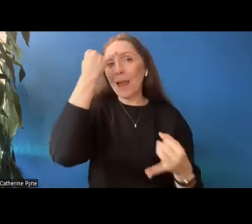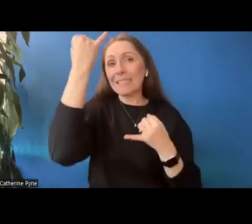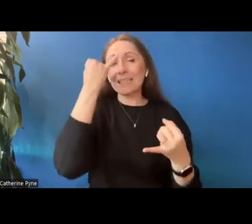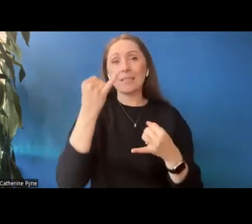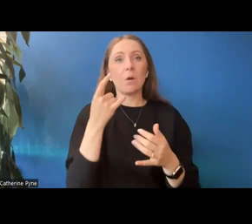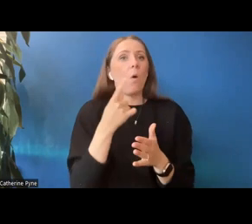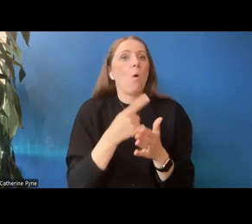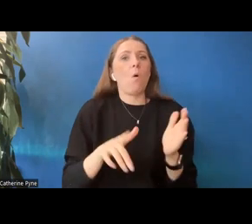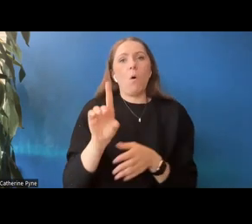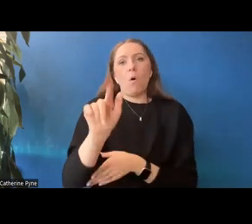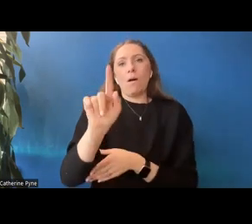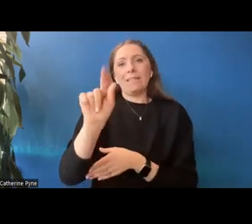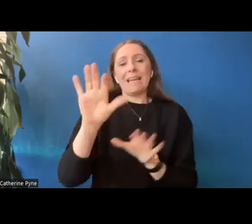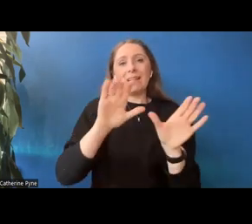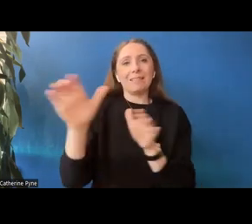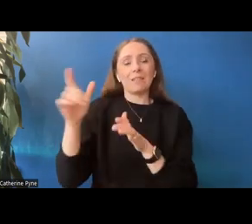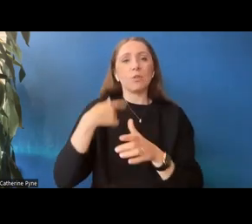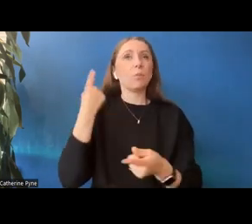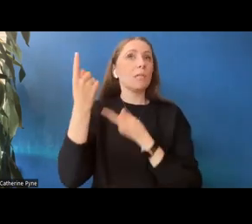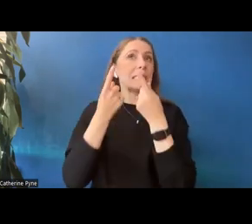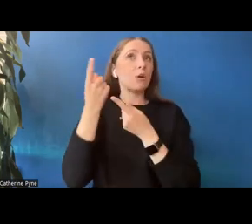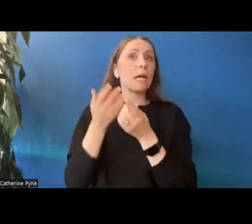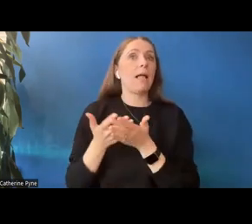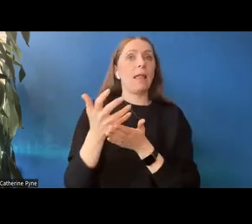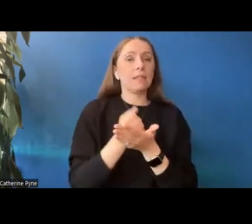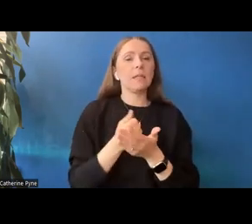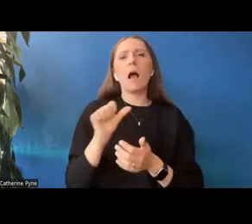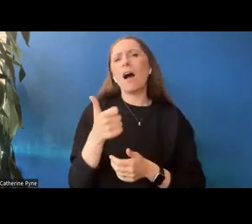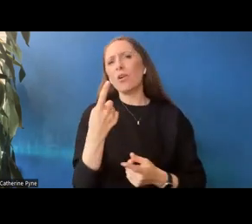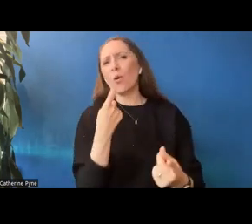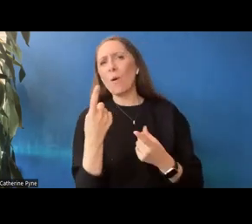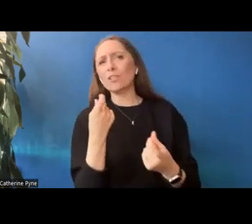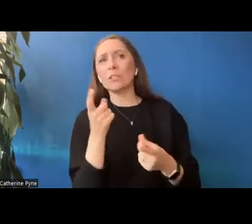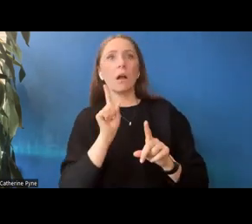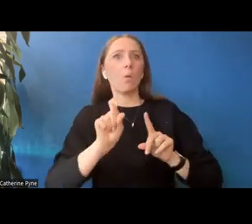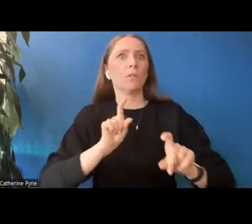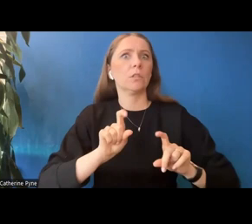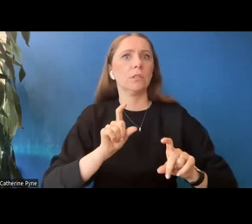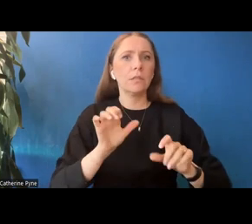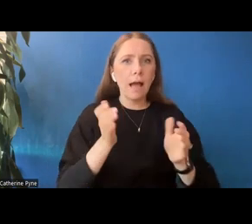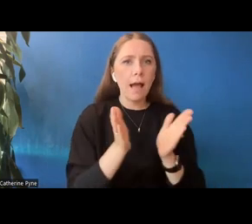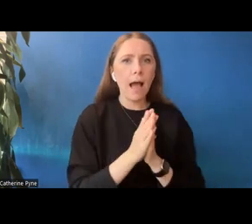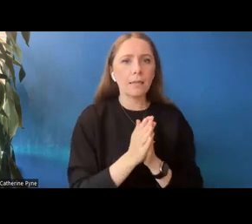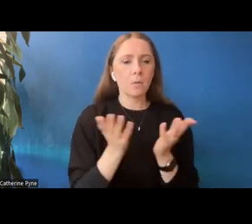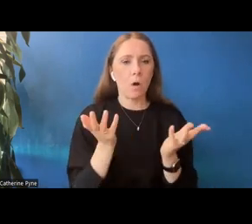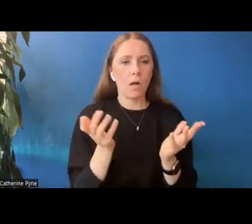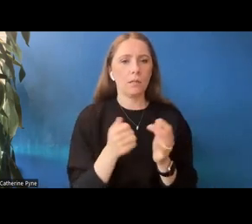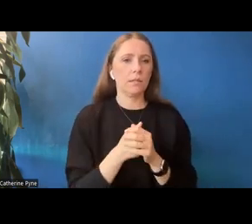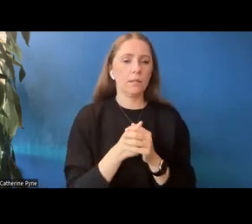for what data sets we should be considering pulling in. What other questions could we ask? What